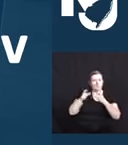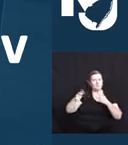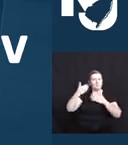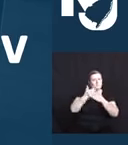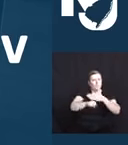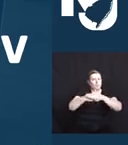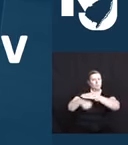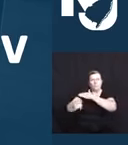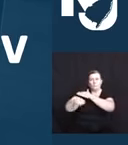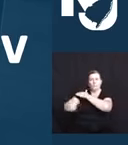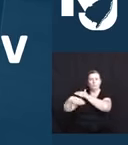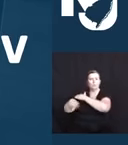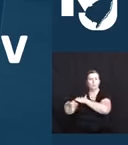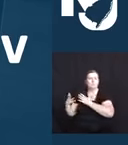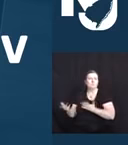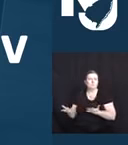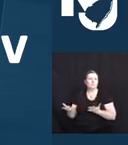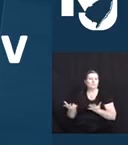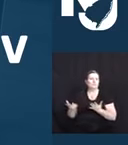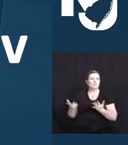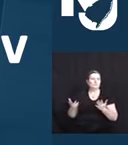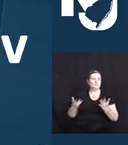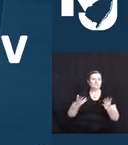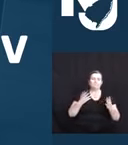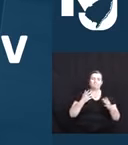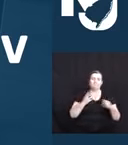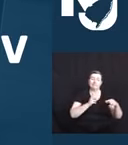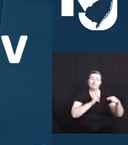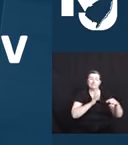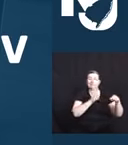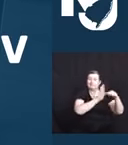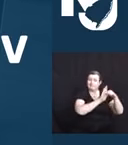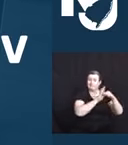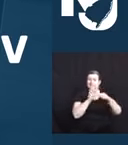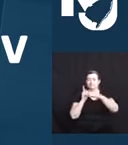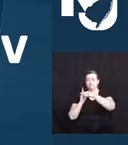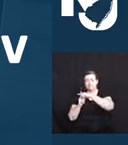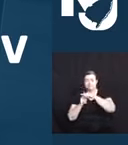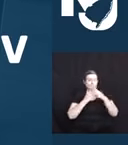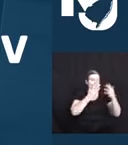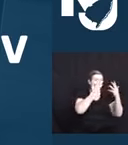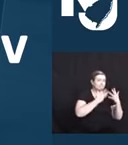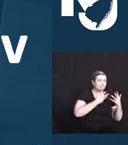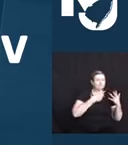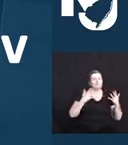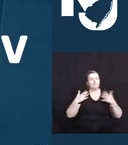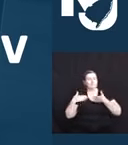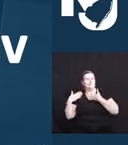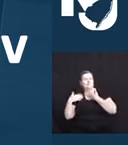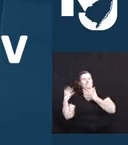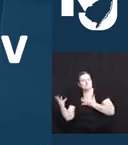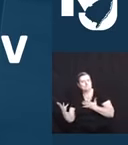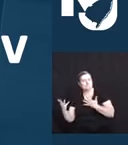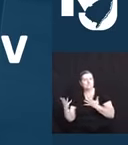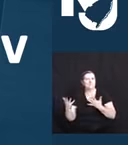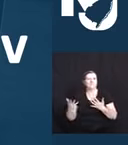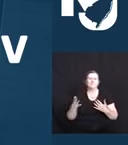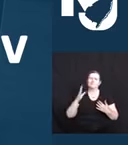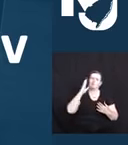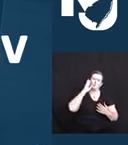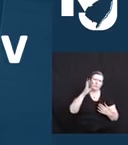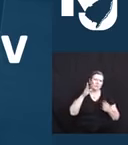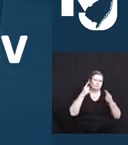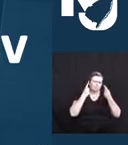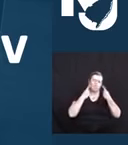of hope and resiliency in these challenging moments. And I know we will all come out of this in the name of